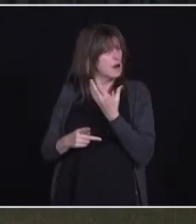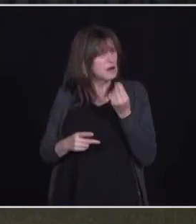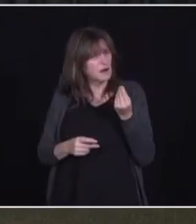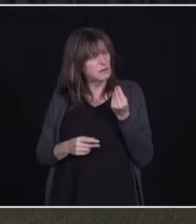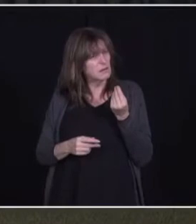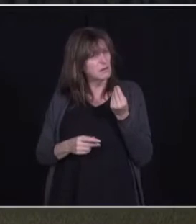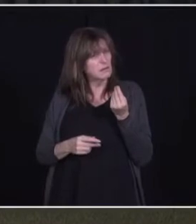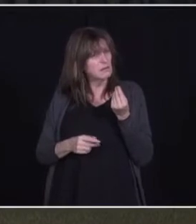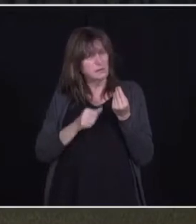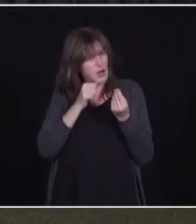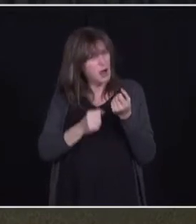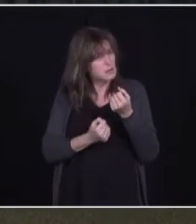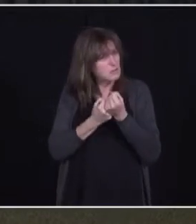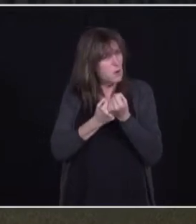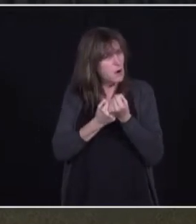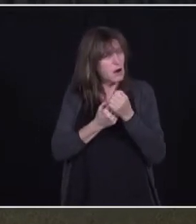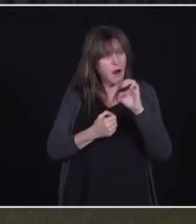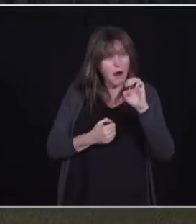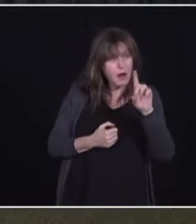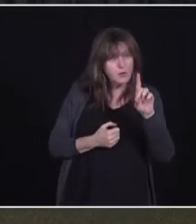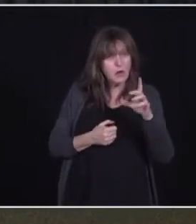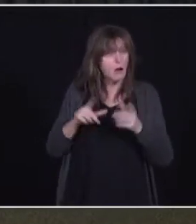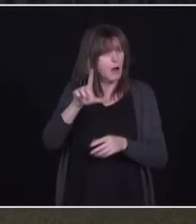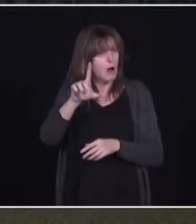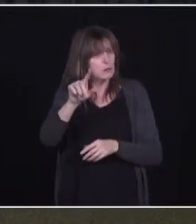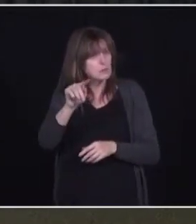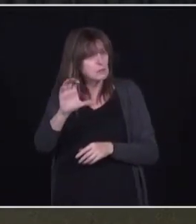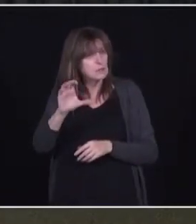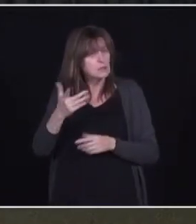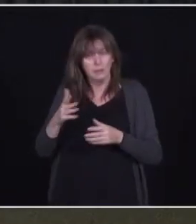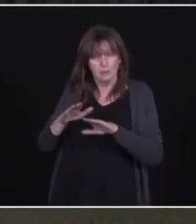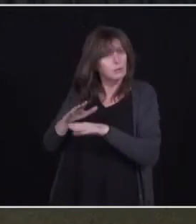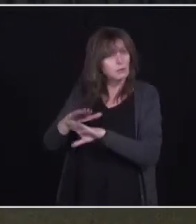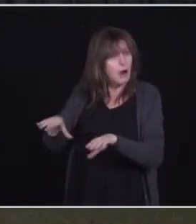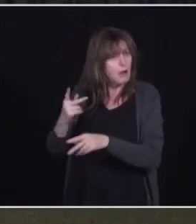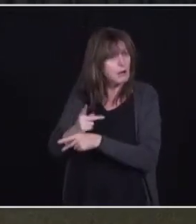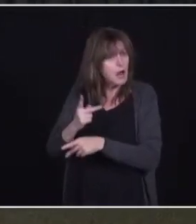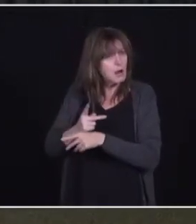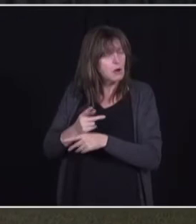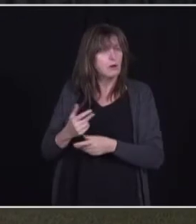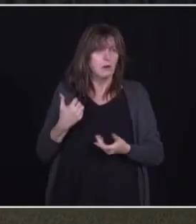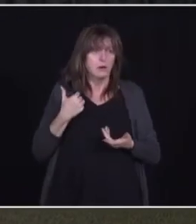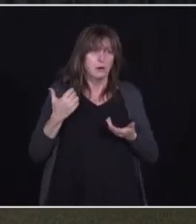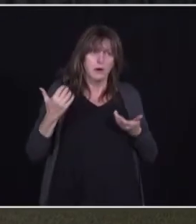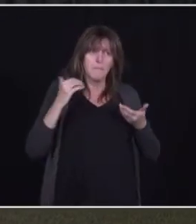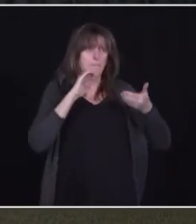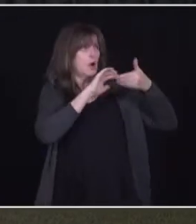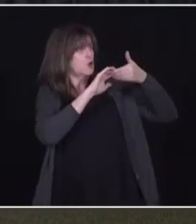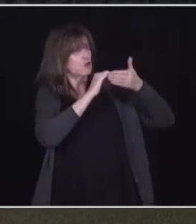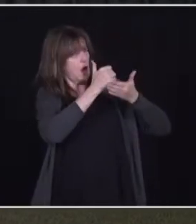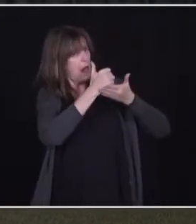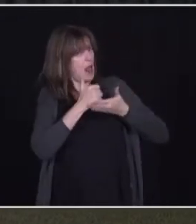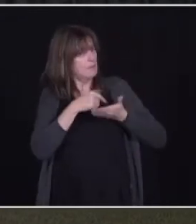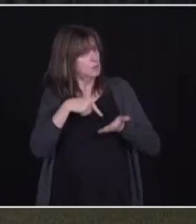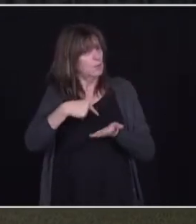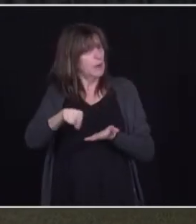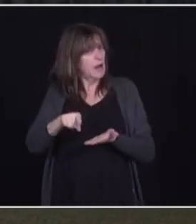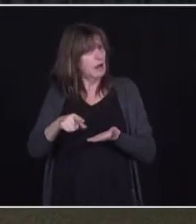him when he says that he'll be a partner for you and help pay for it when they're not paying the current health transfer